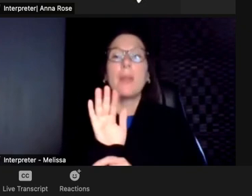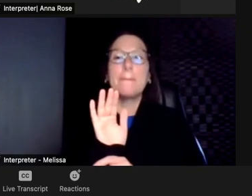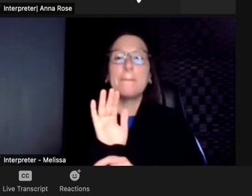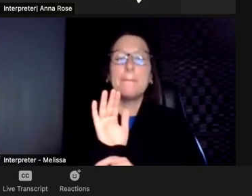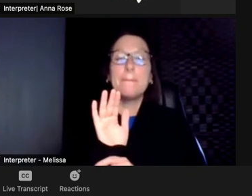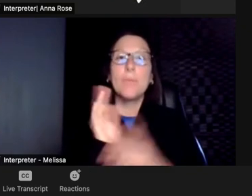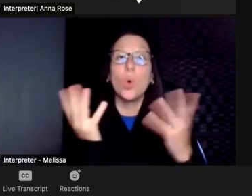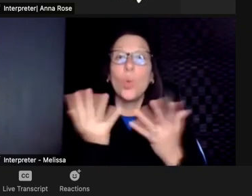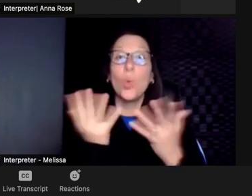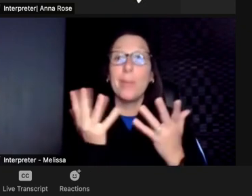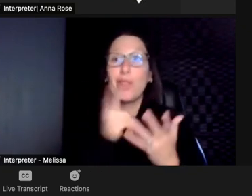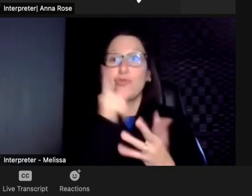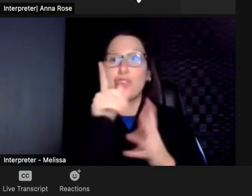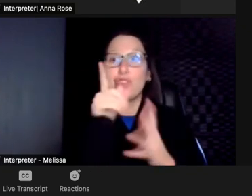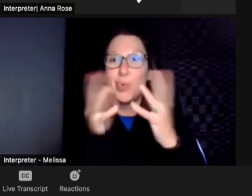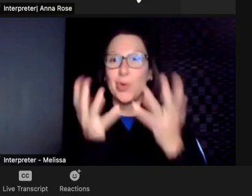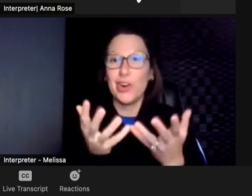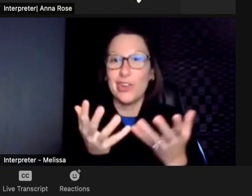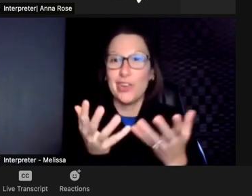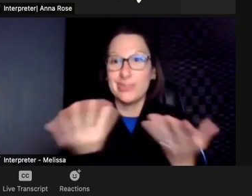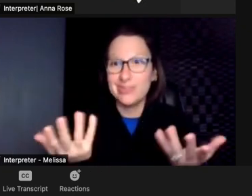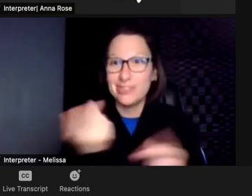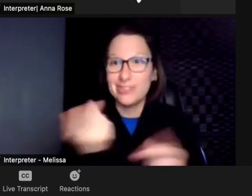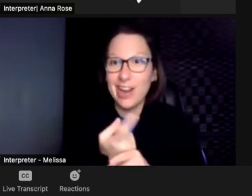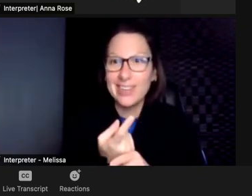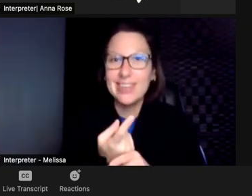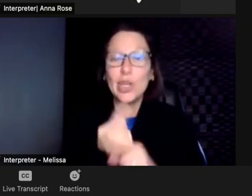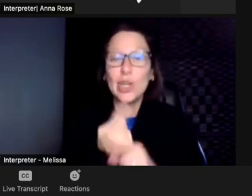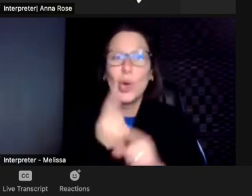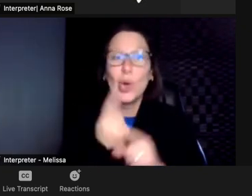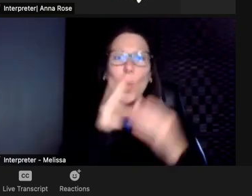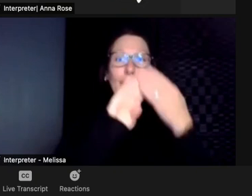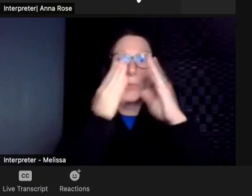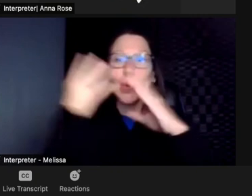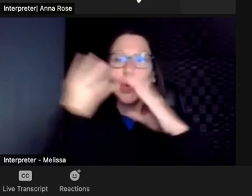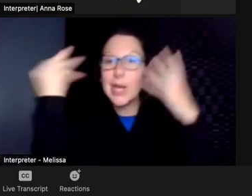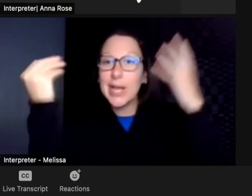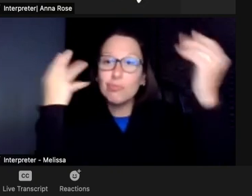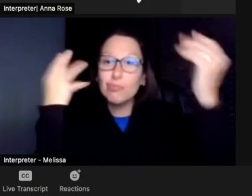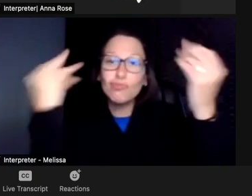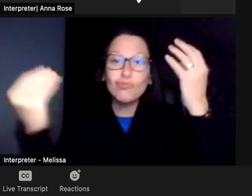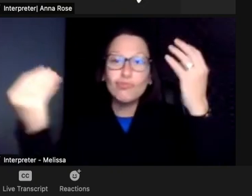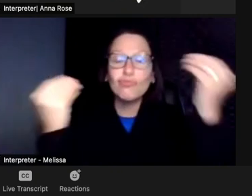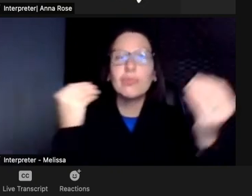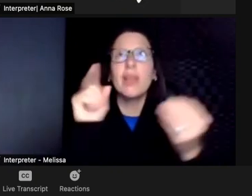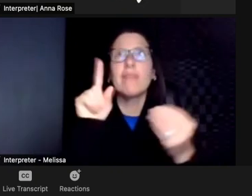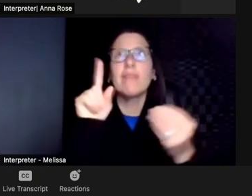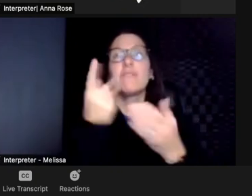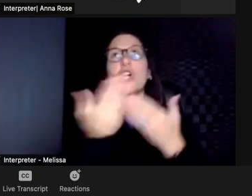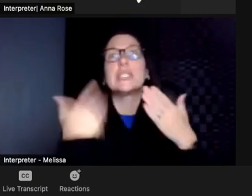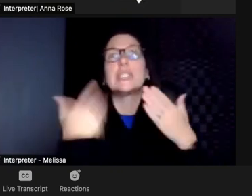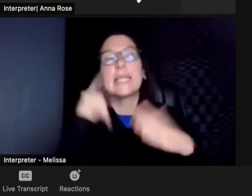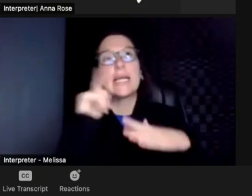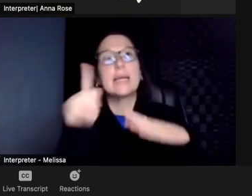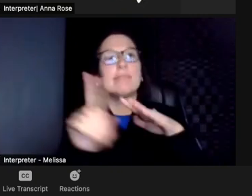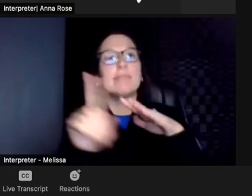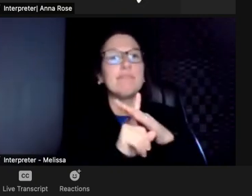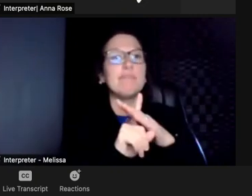about the real world, right? What about community outings? And the first thing I thought of was a